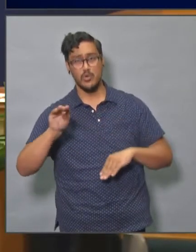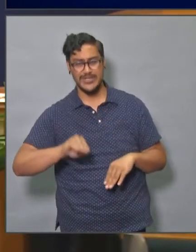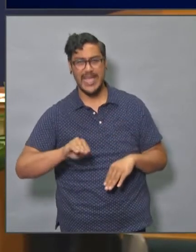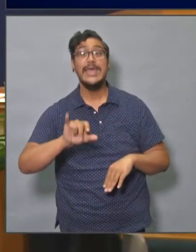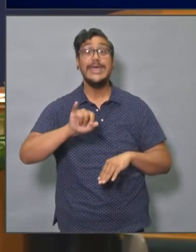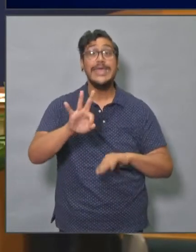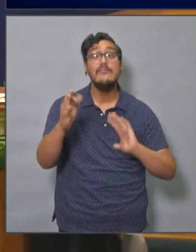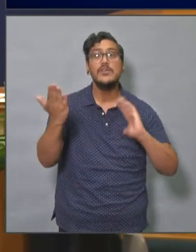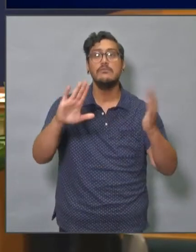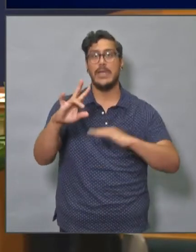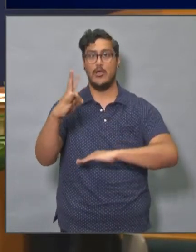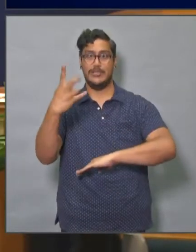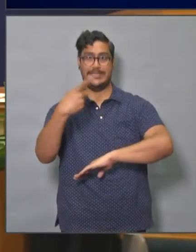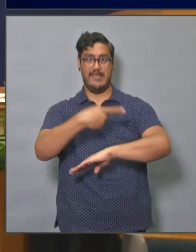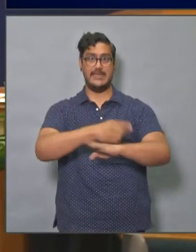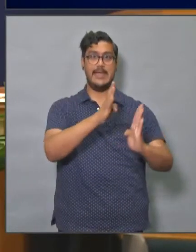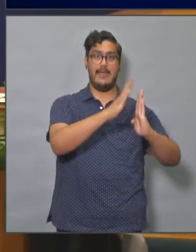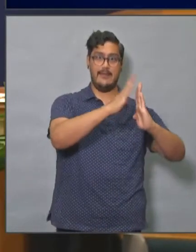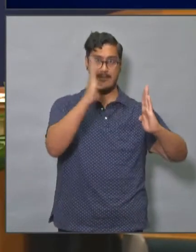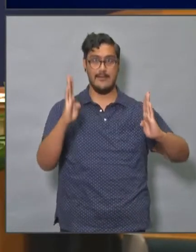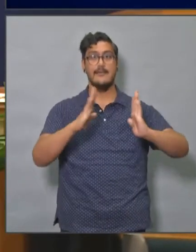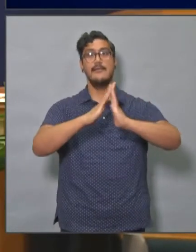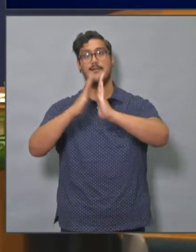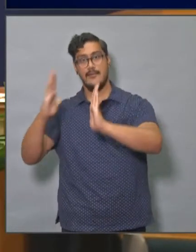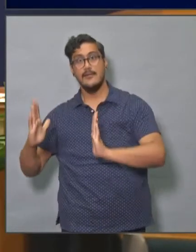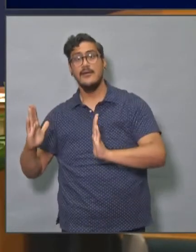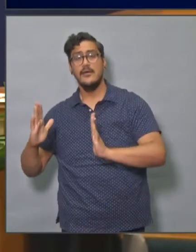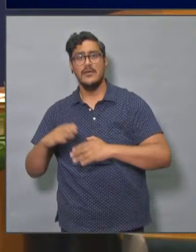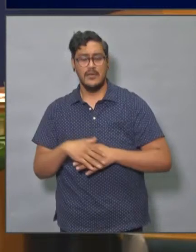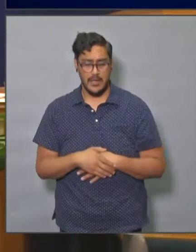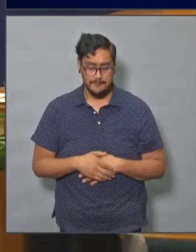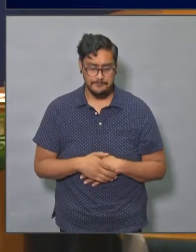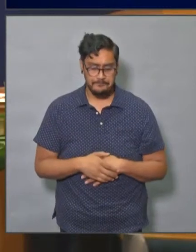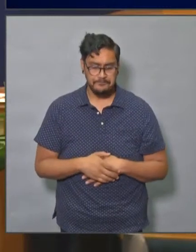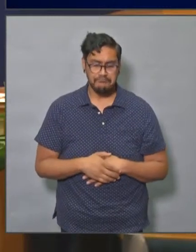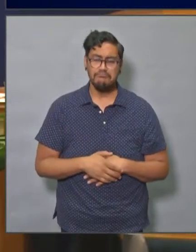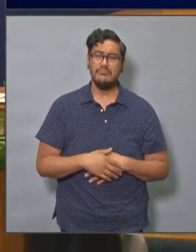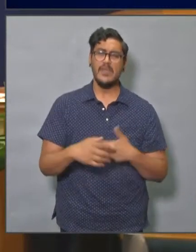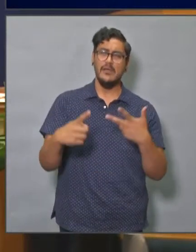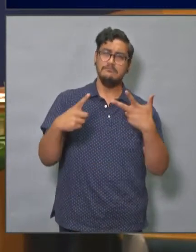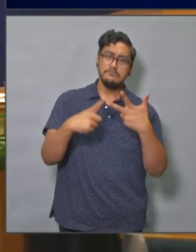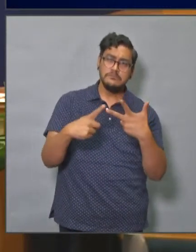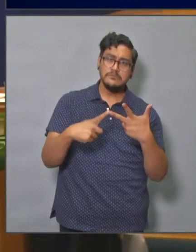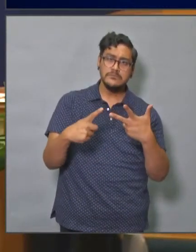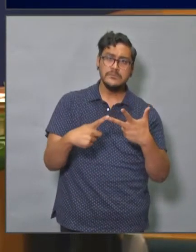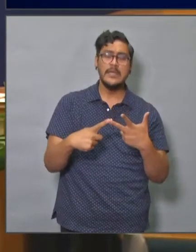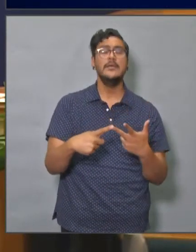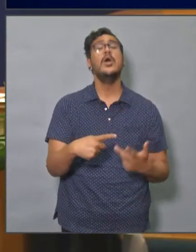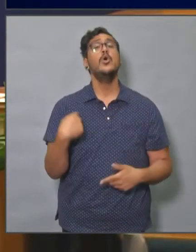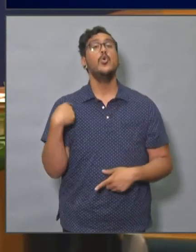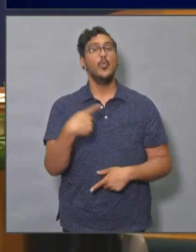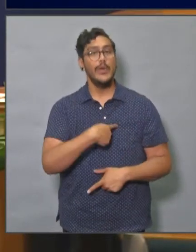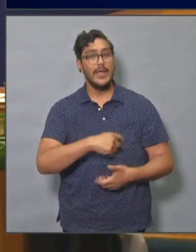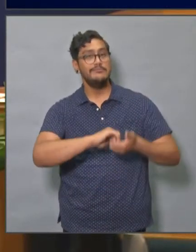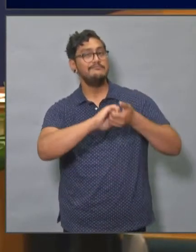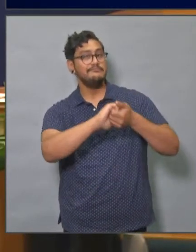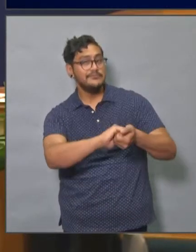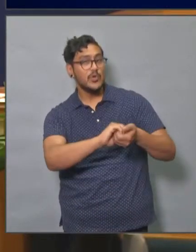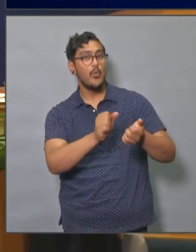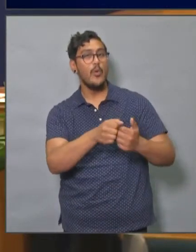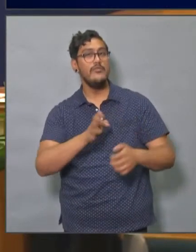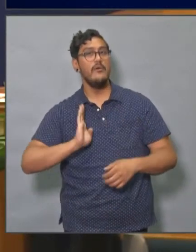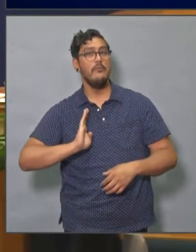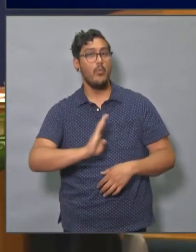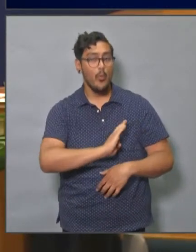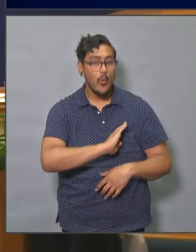7-day averages. And in terms of the last question, we are working very closely with the board to assess the options on